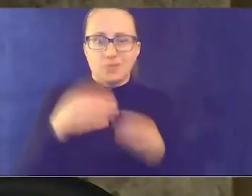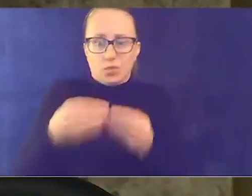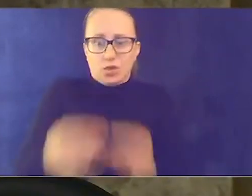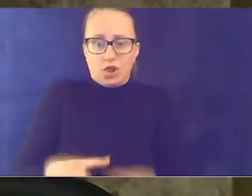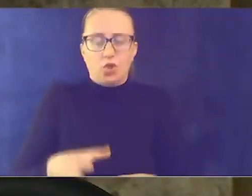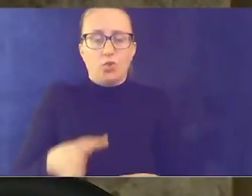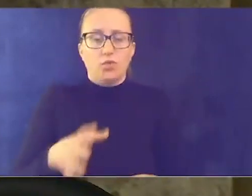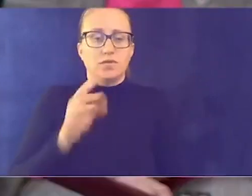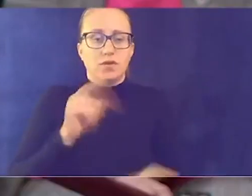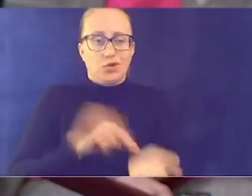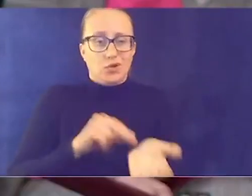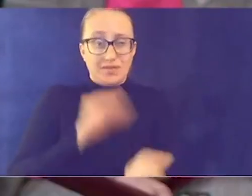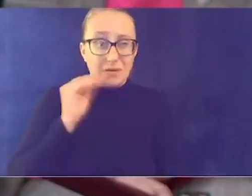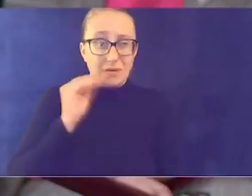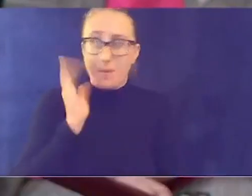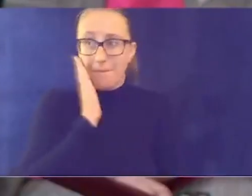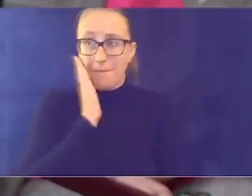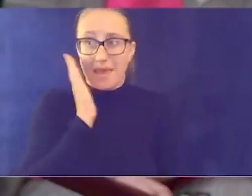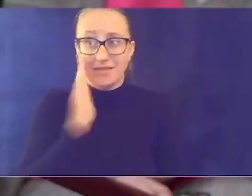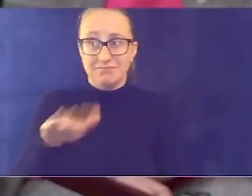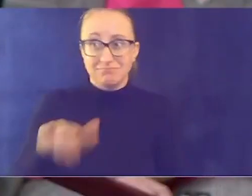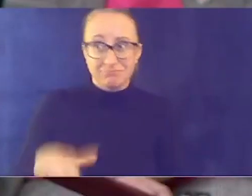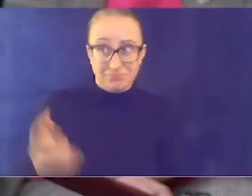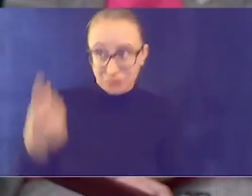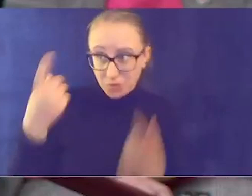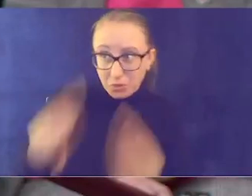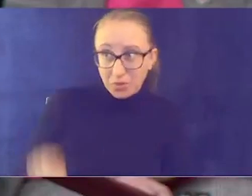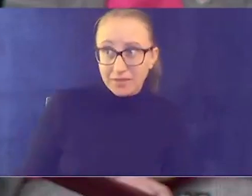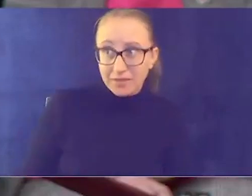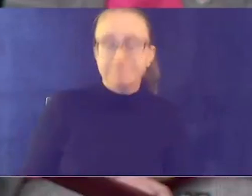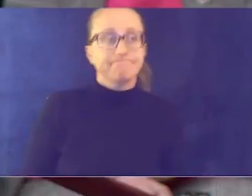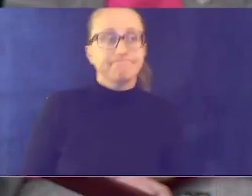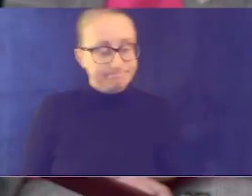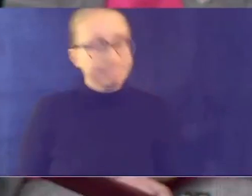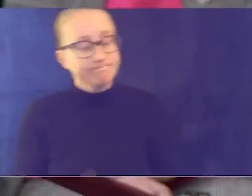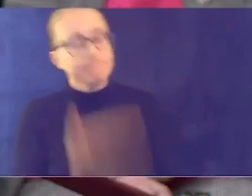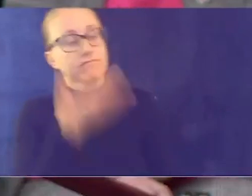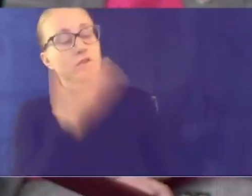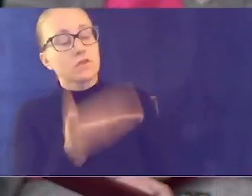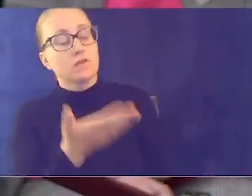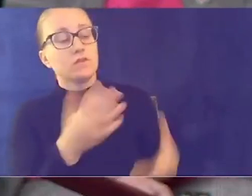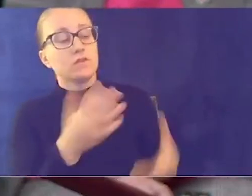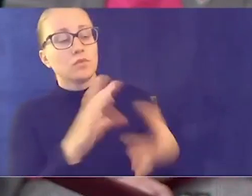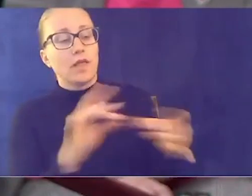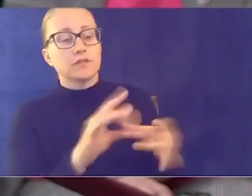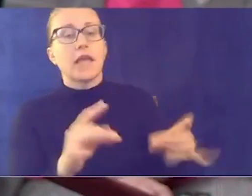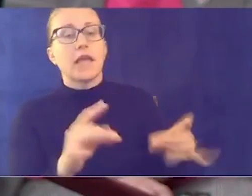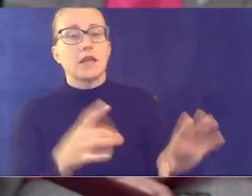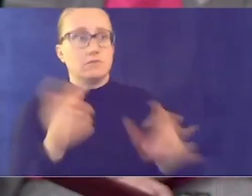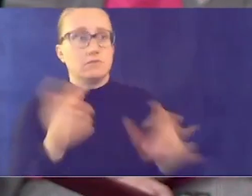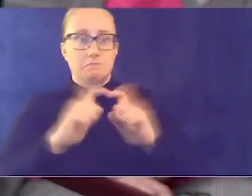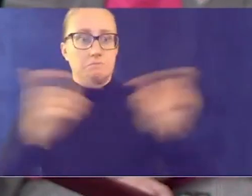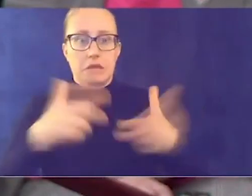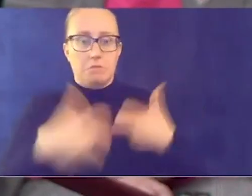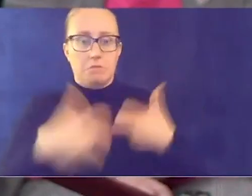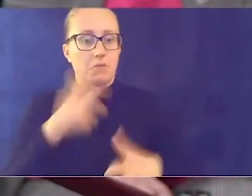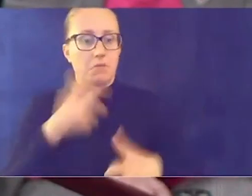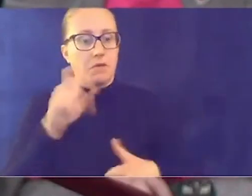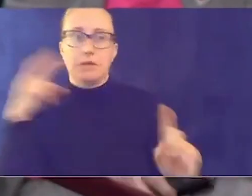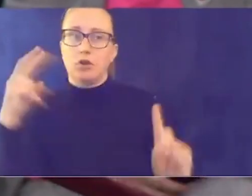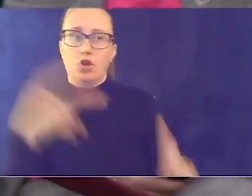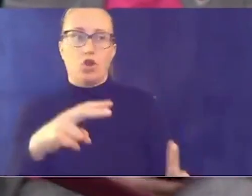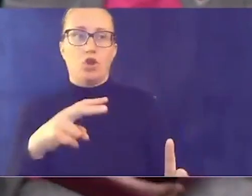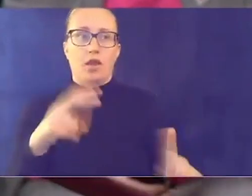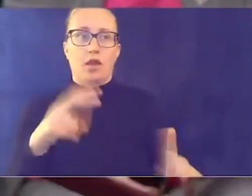you agree? Well said, Senator King. I think it's a big problem and something we should be looking at nationwide. We think for just skilled nursing